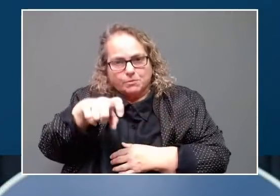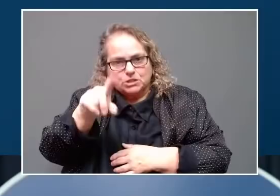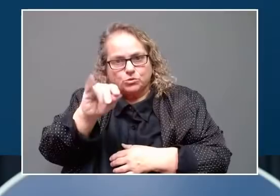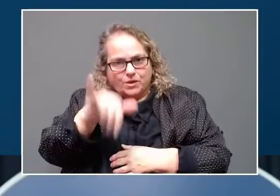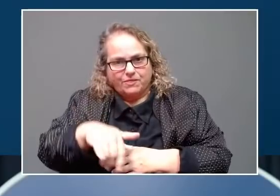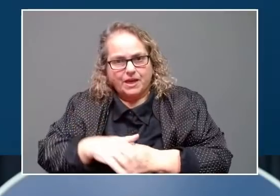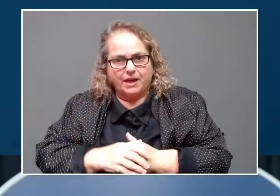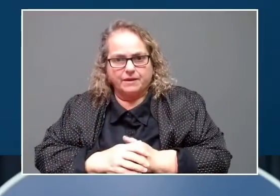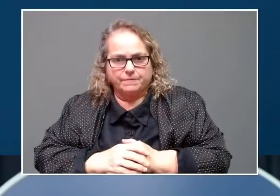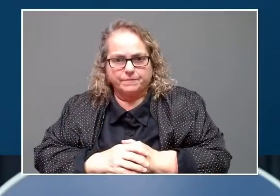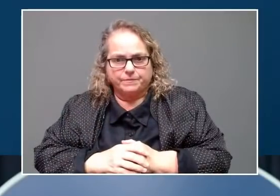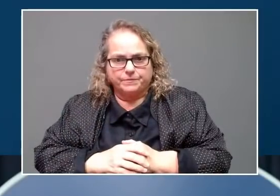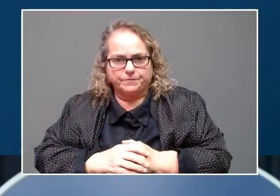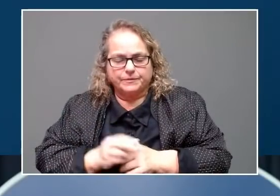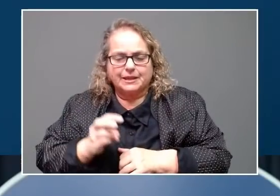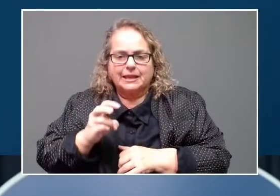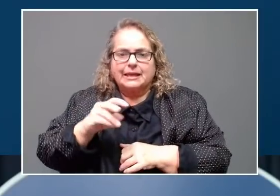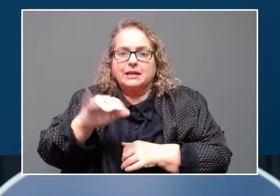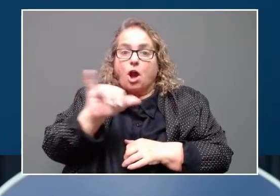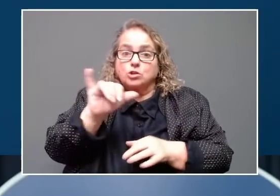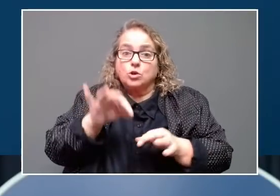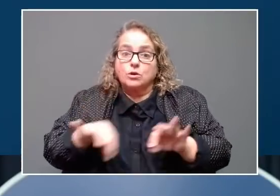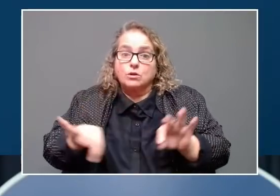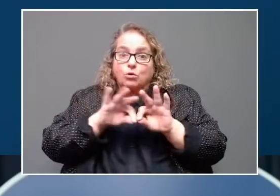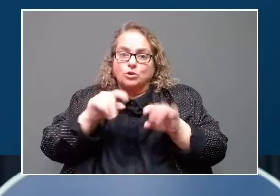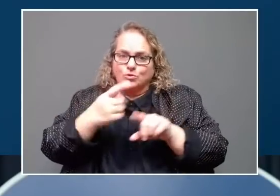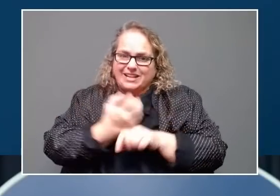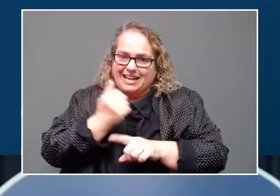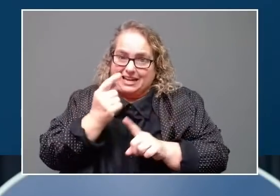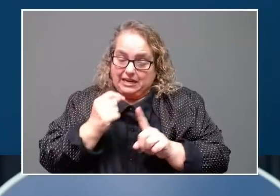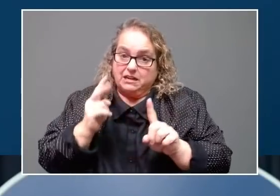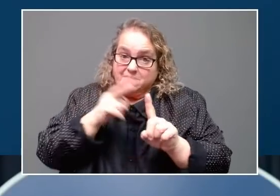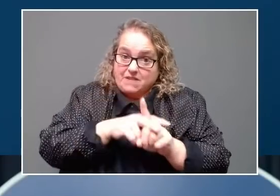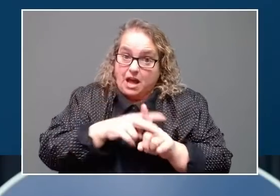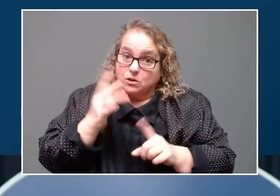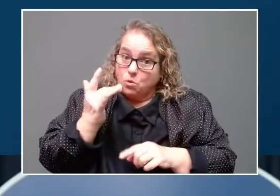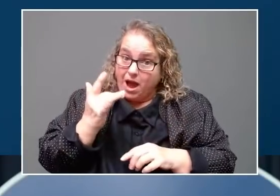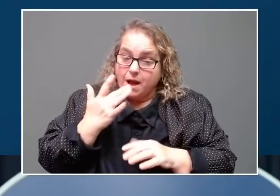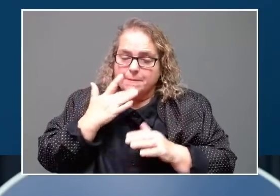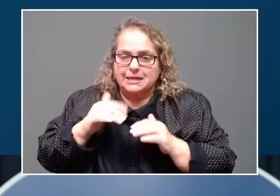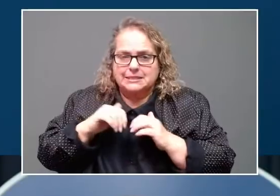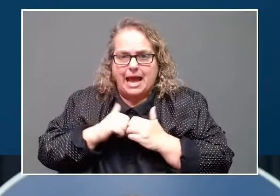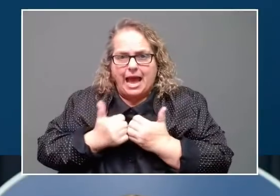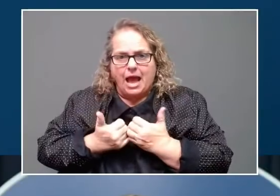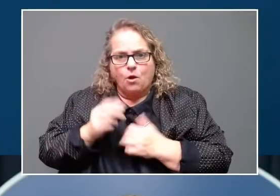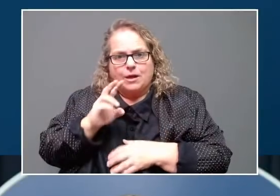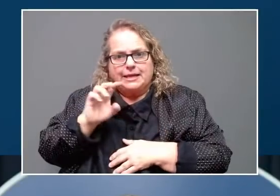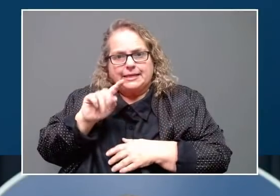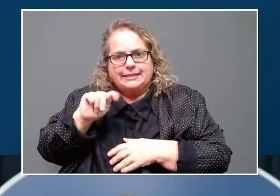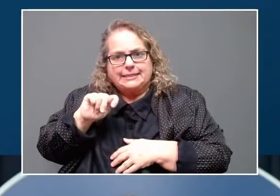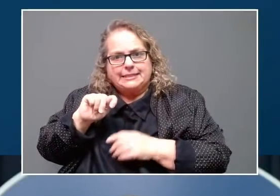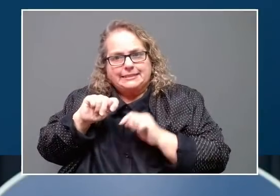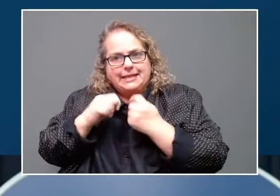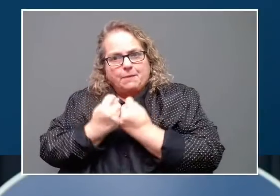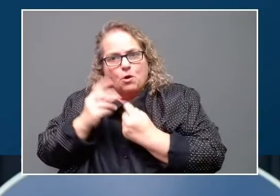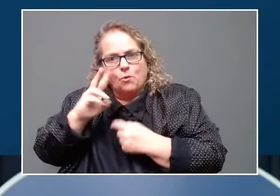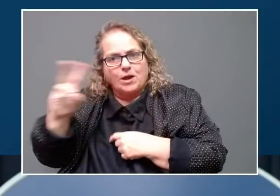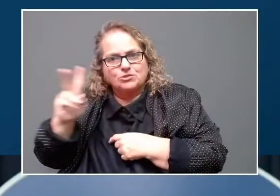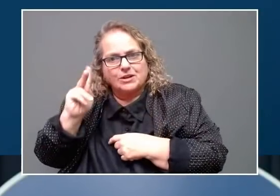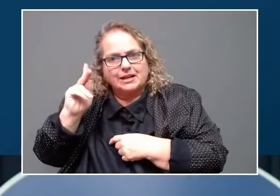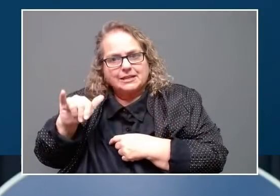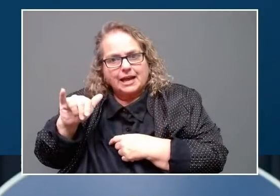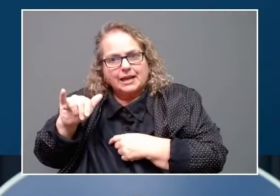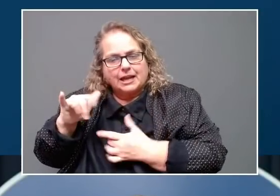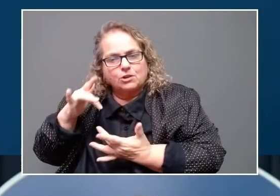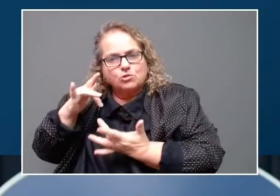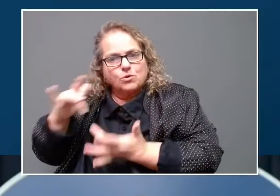It's also important to make sure you get that filed because of the way the Team Western Kentucky Tornado Relief Fund